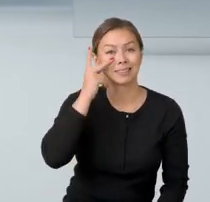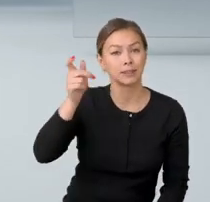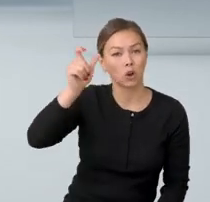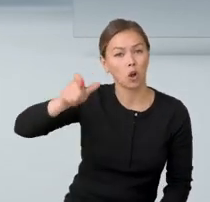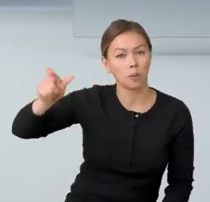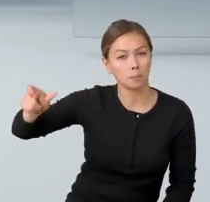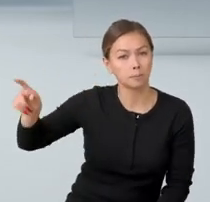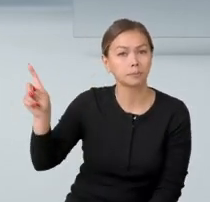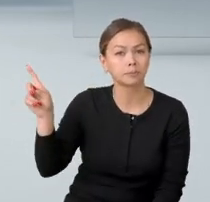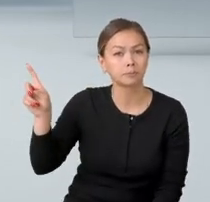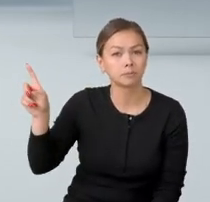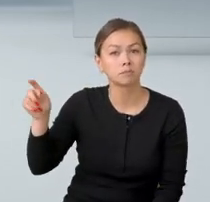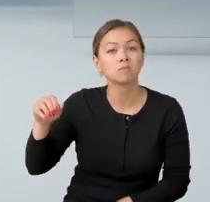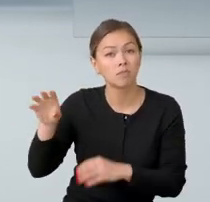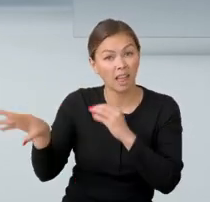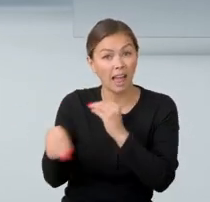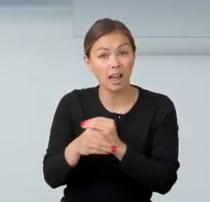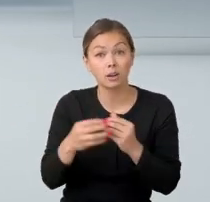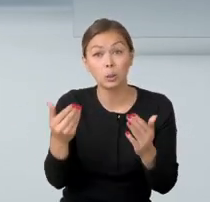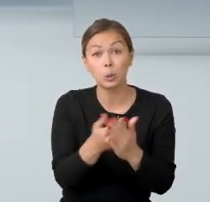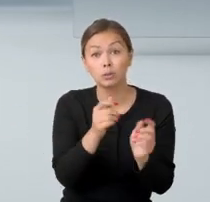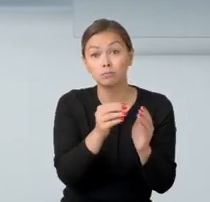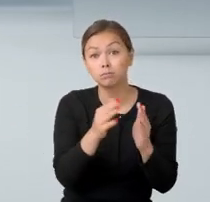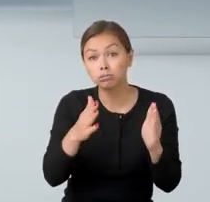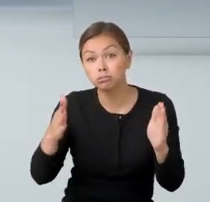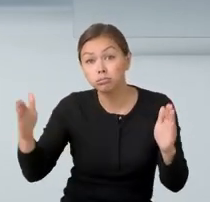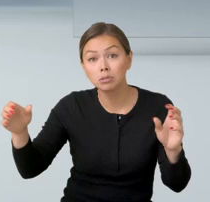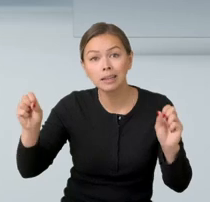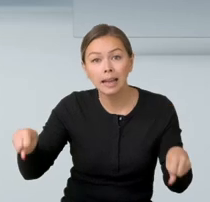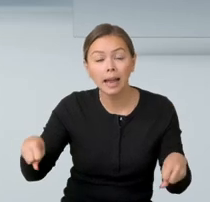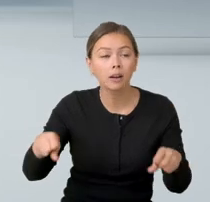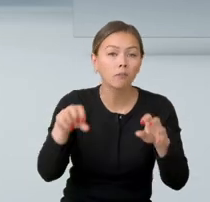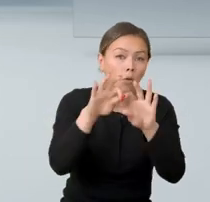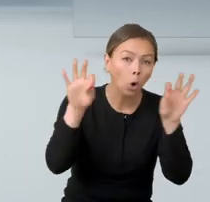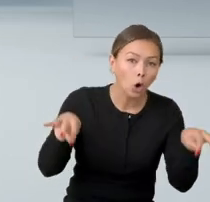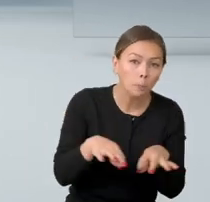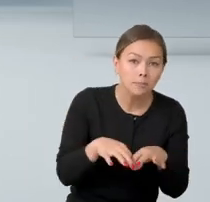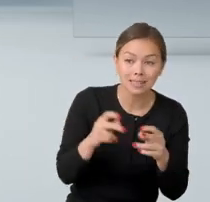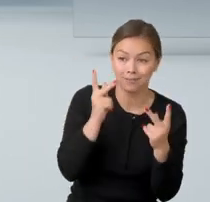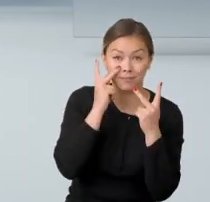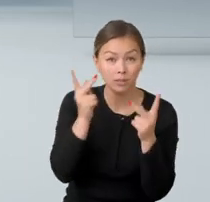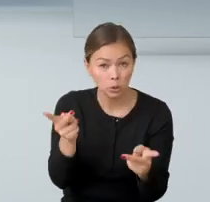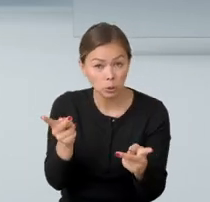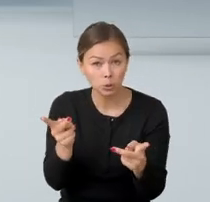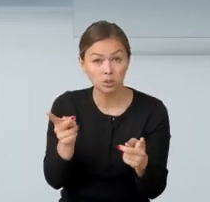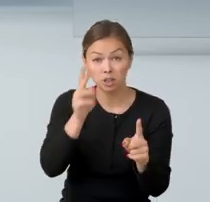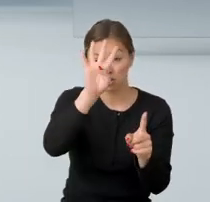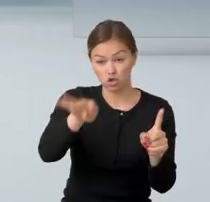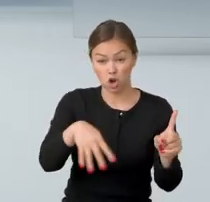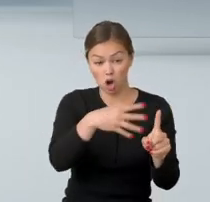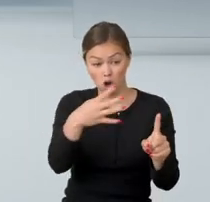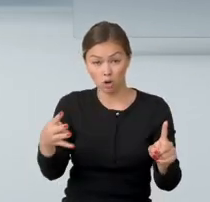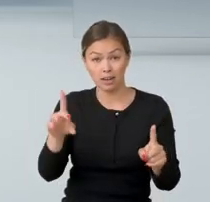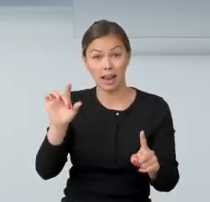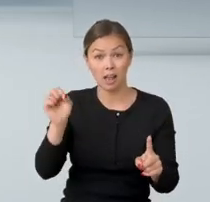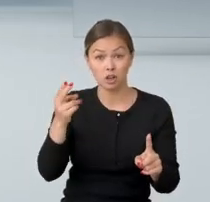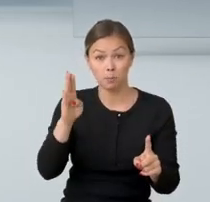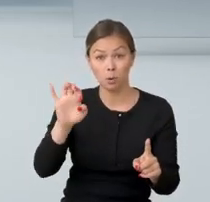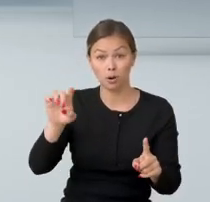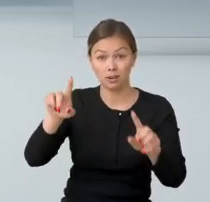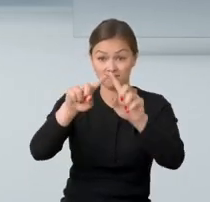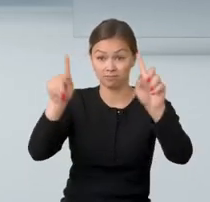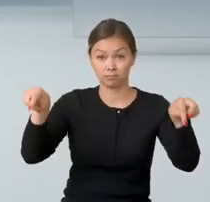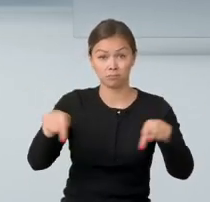you can see I have the columns here where I can add new columns I have forms I have views and even